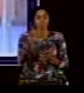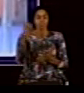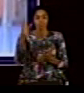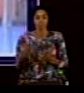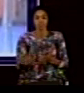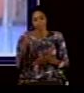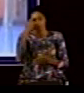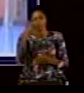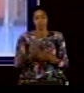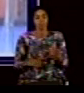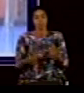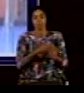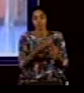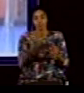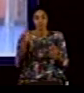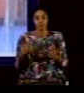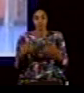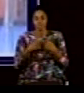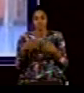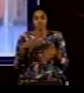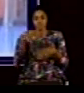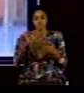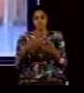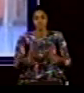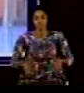what God has done in my life today.